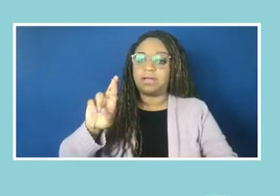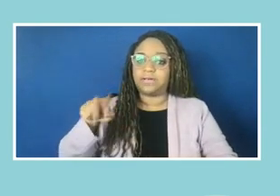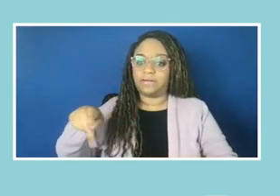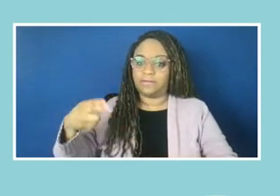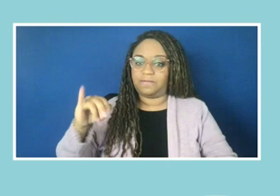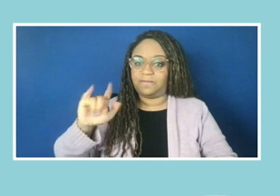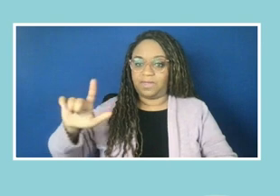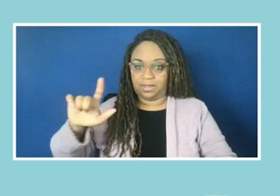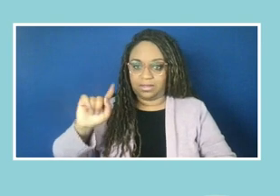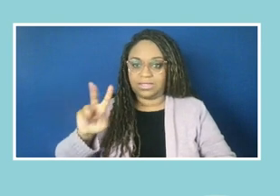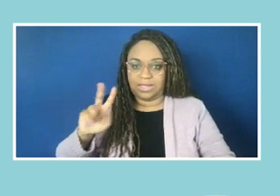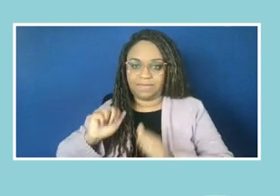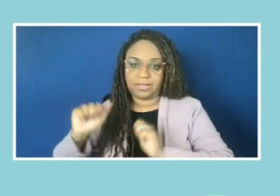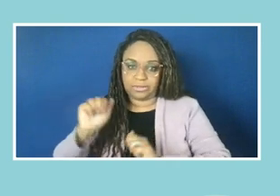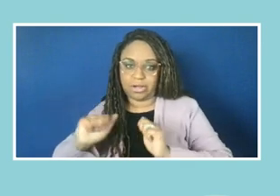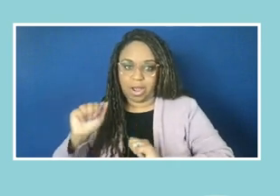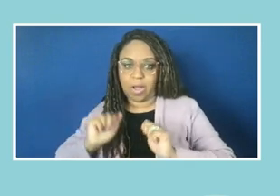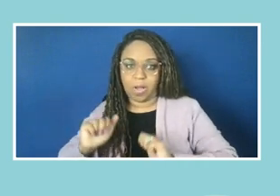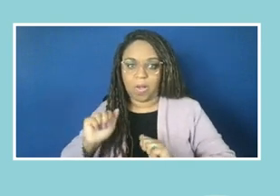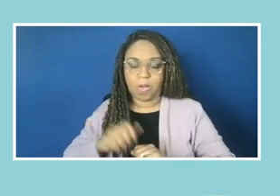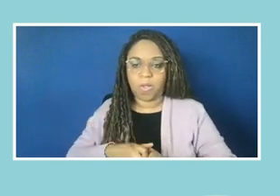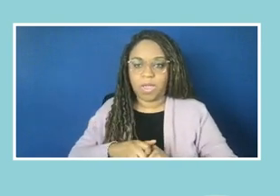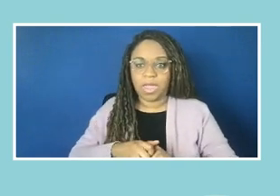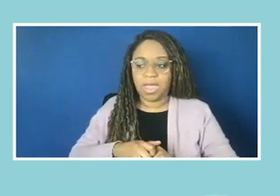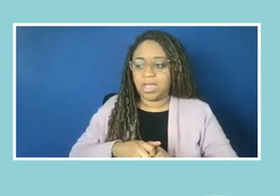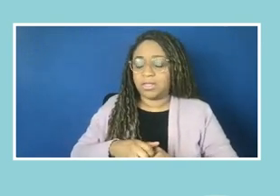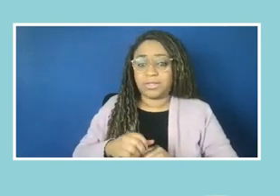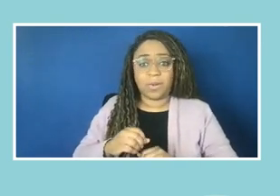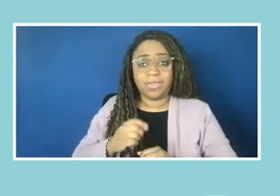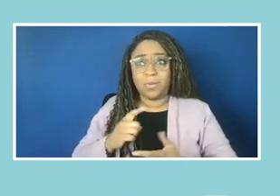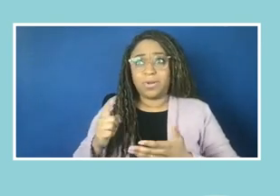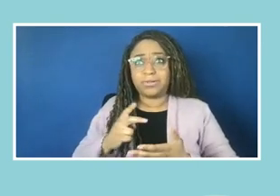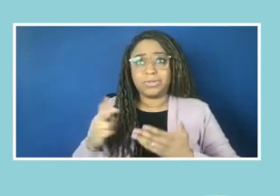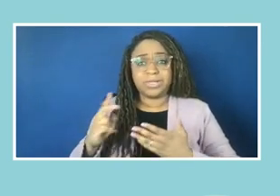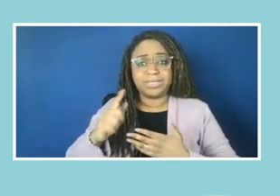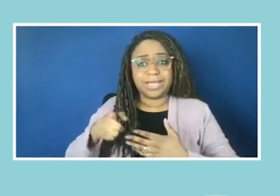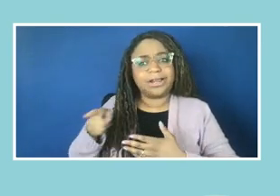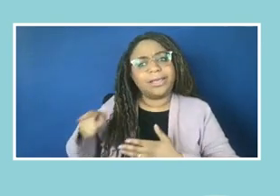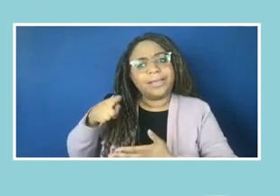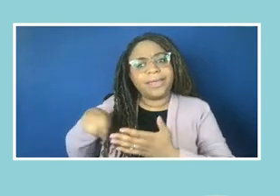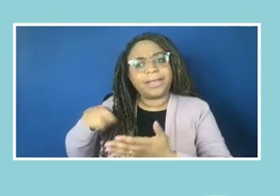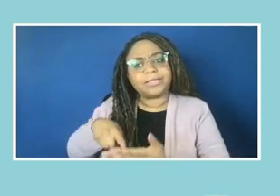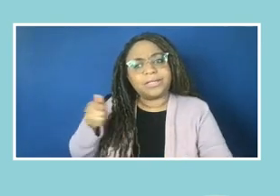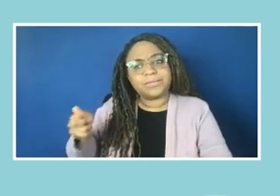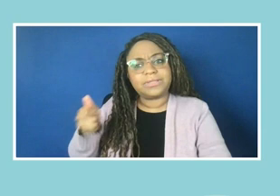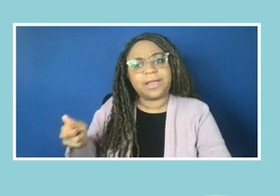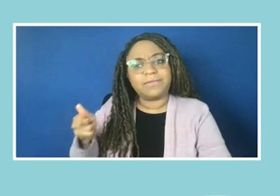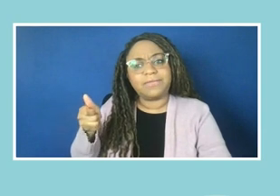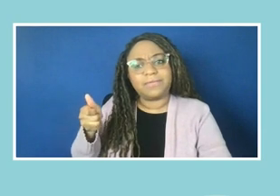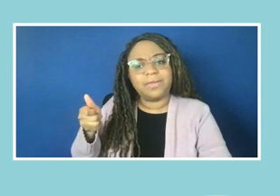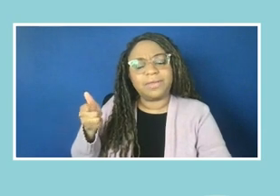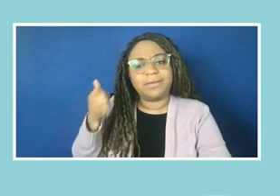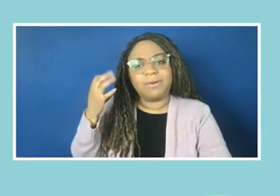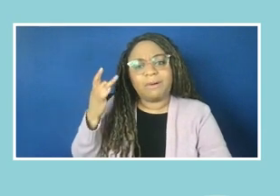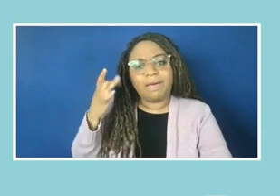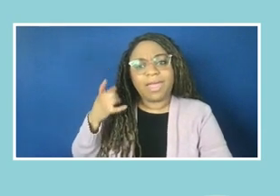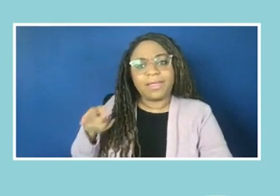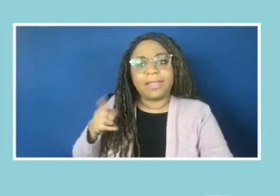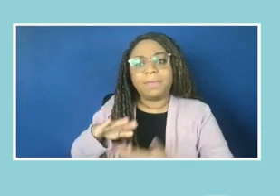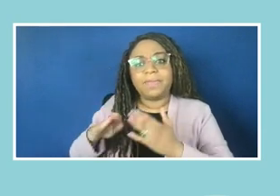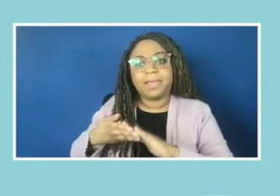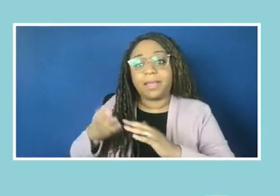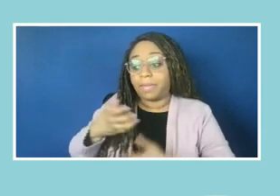couple of weeks before he deplatformed himself. He canceled himself by getting angry when somebody called him